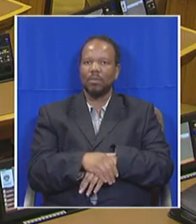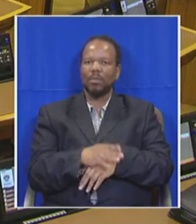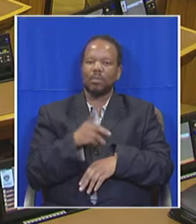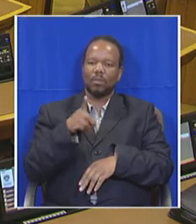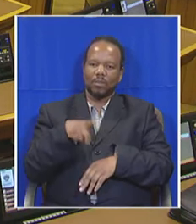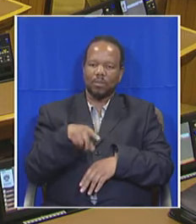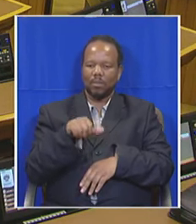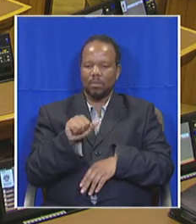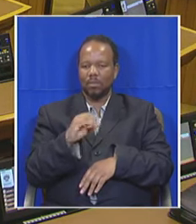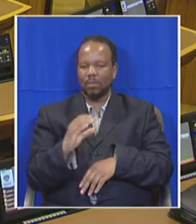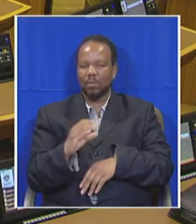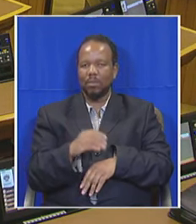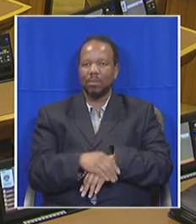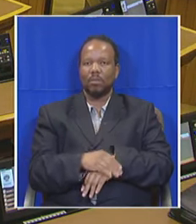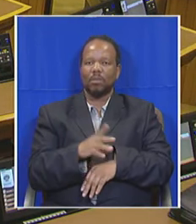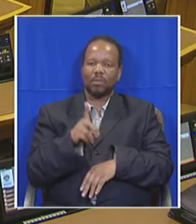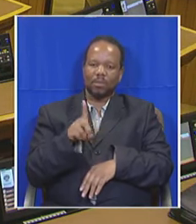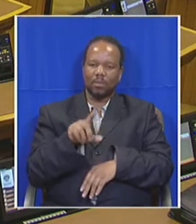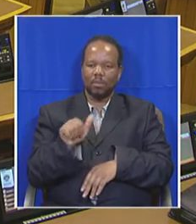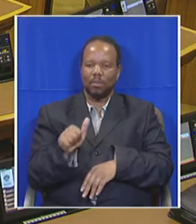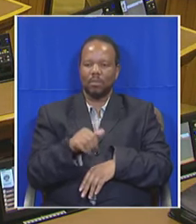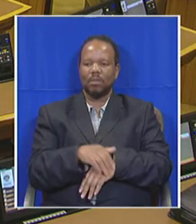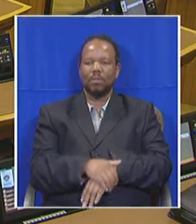PAC, DA.